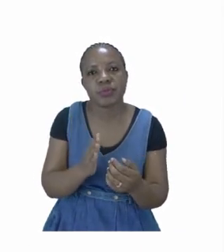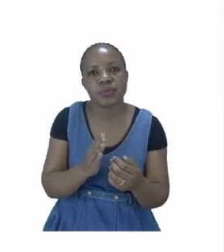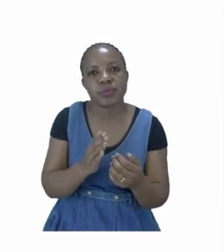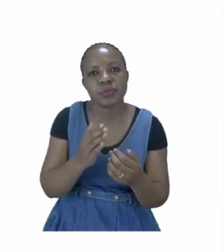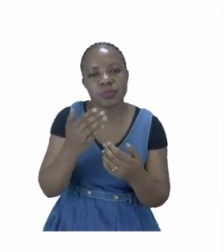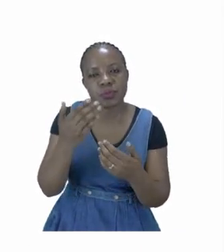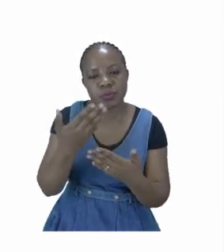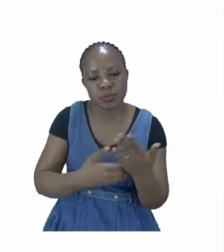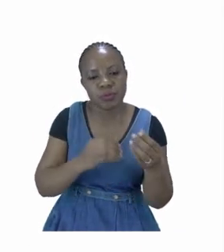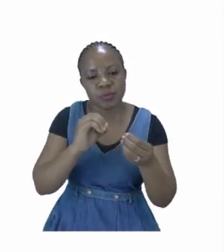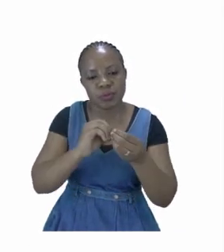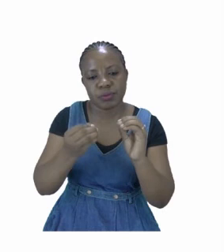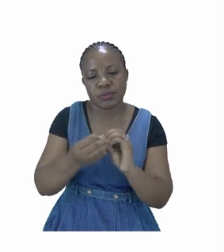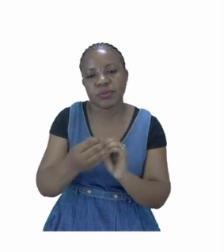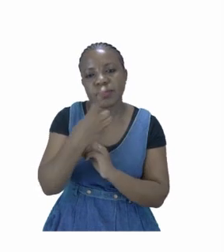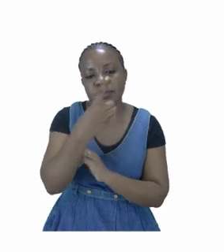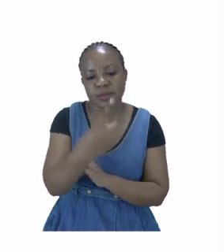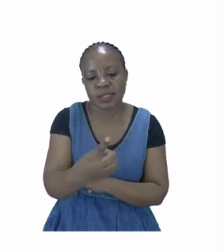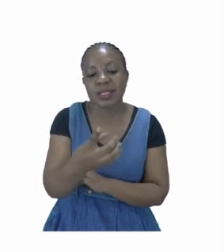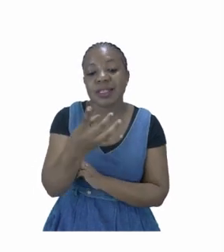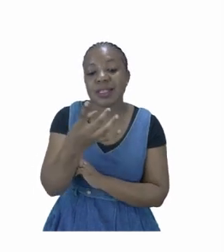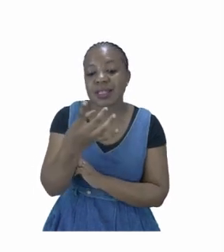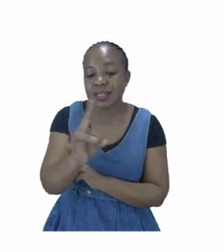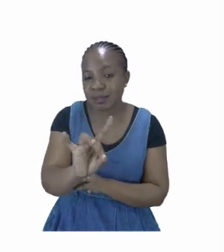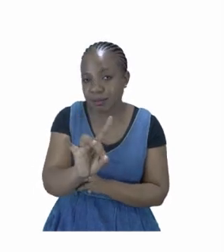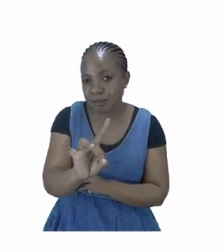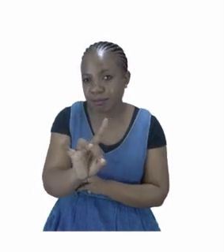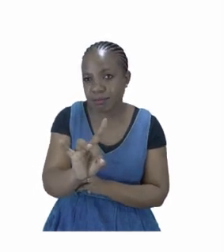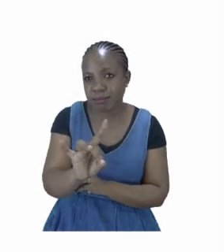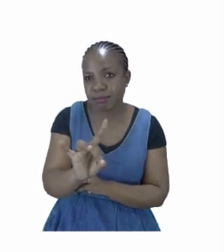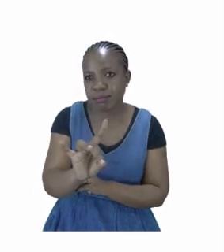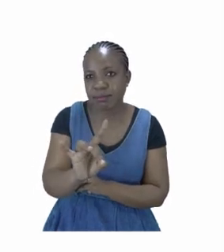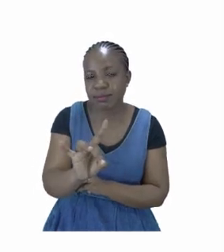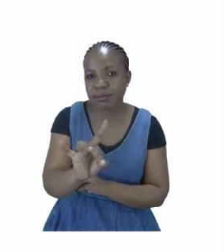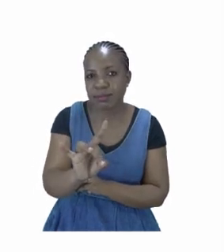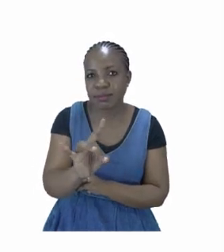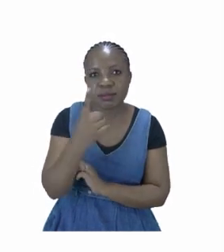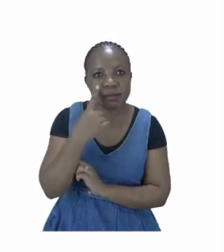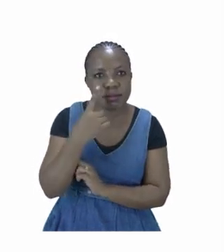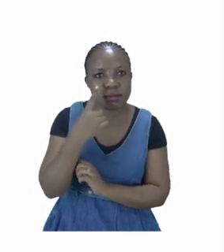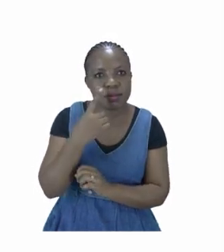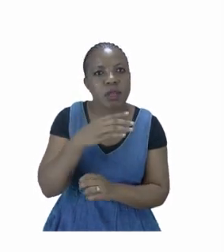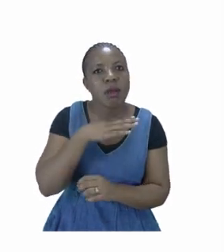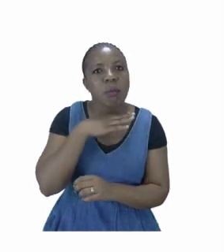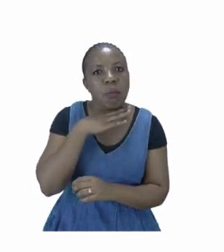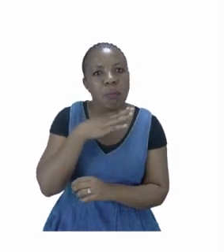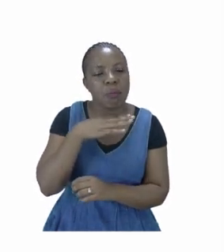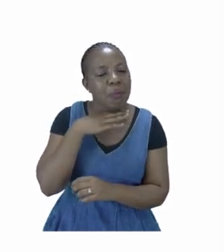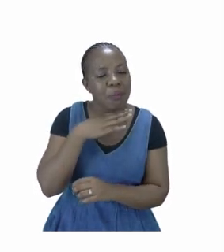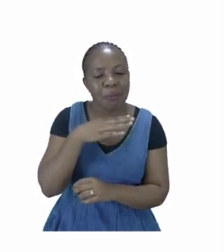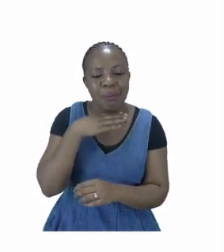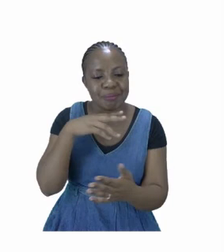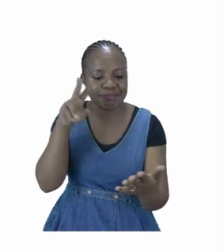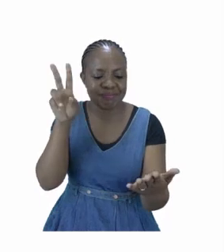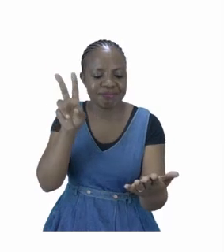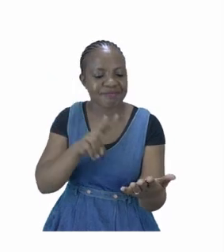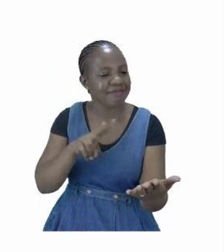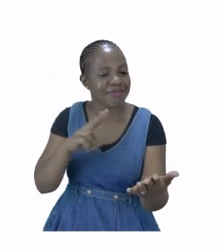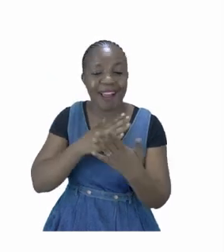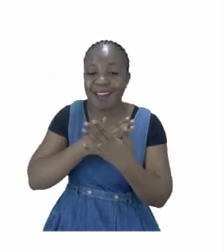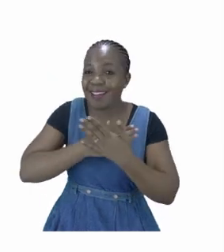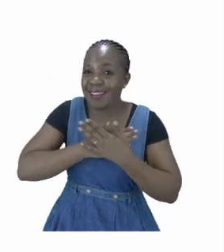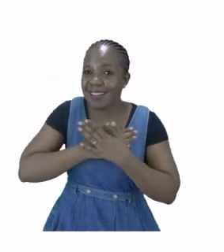exercise. On page 18, you can see that we have a story to read. Oh, I